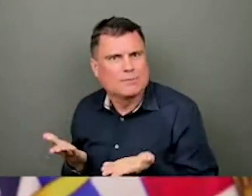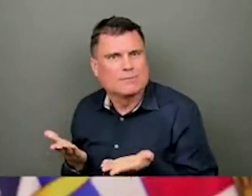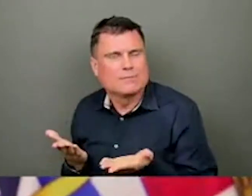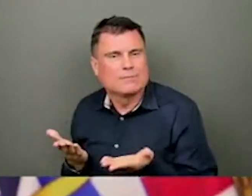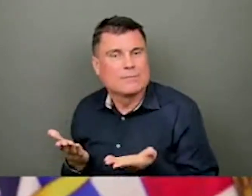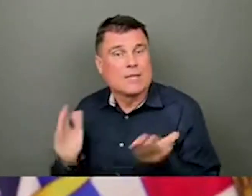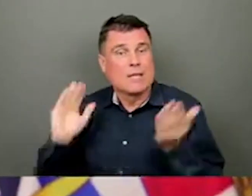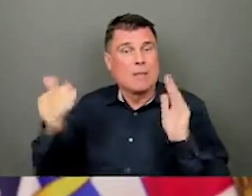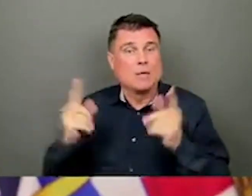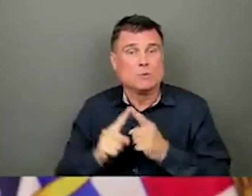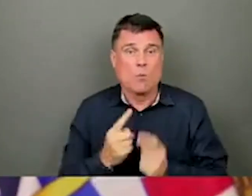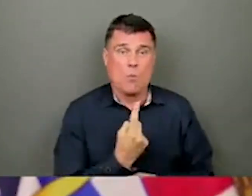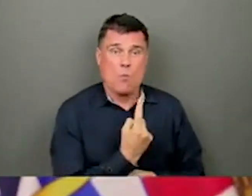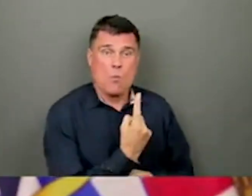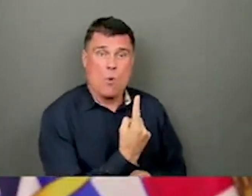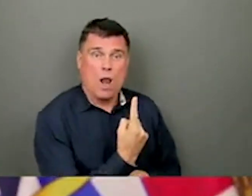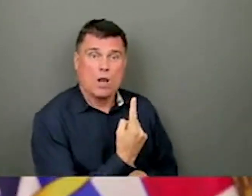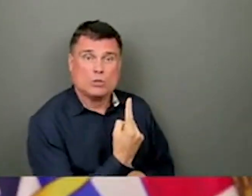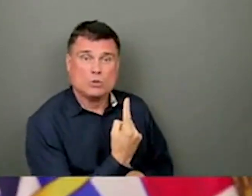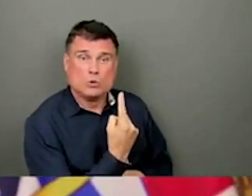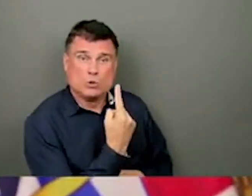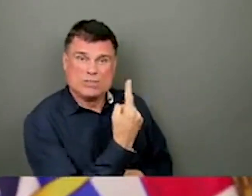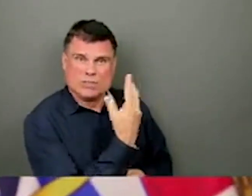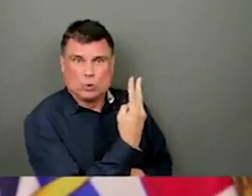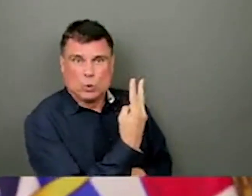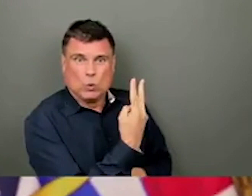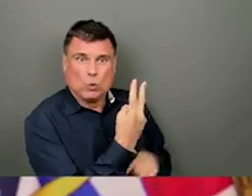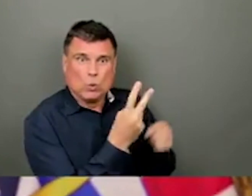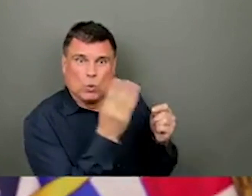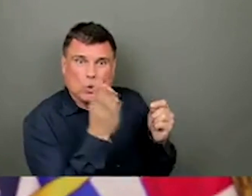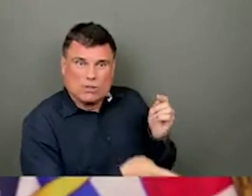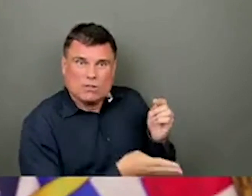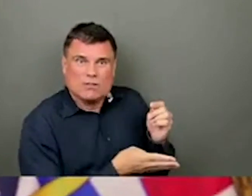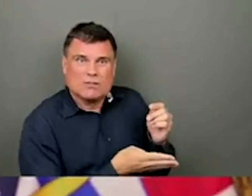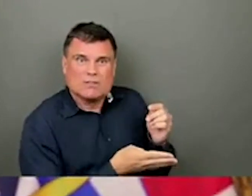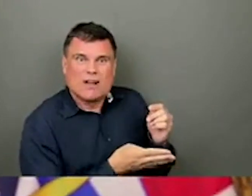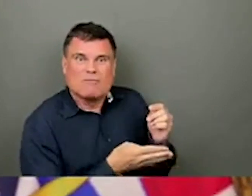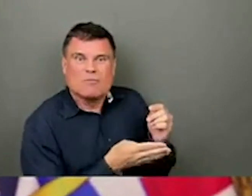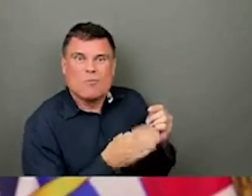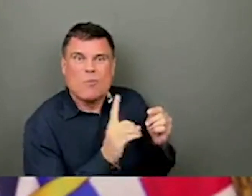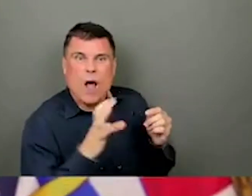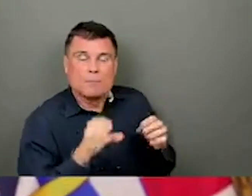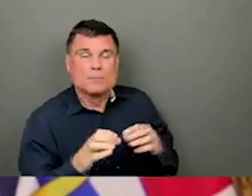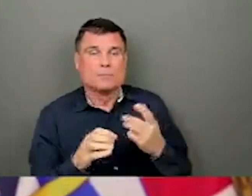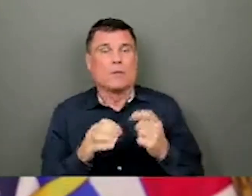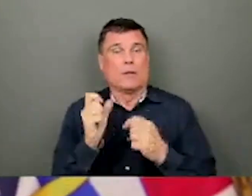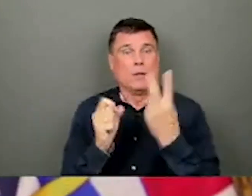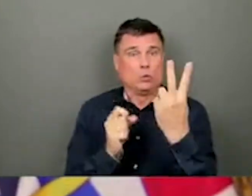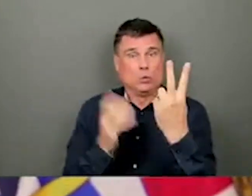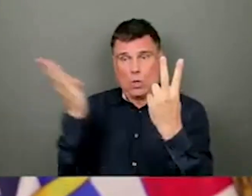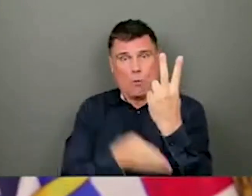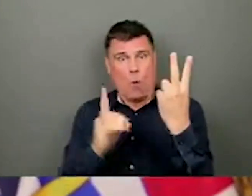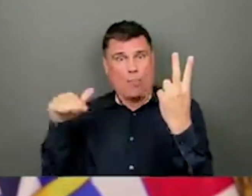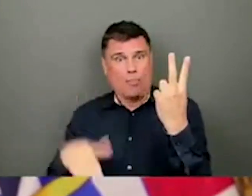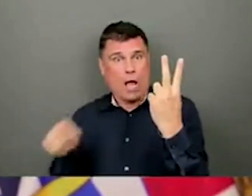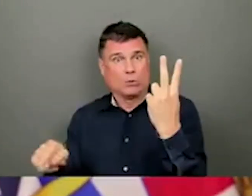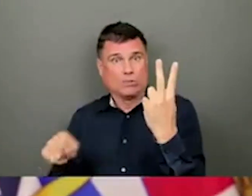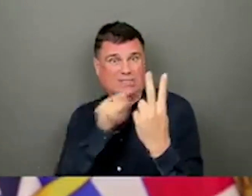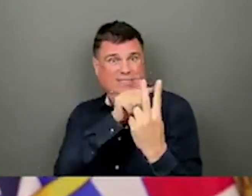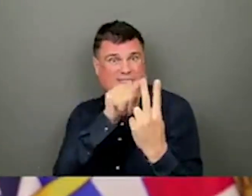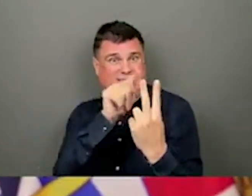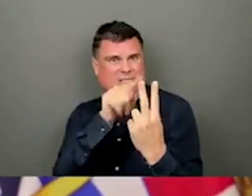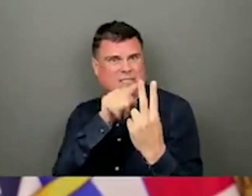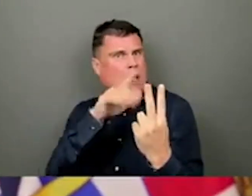fully vaccinated. What that tells us is that your risk is 10 times higher if you've not been protected through